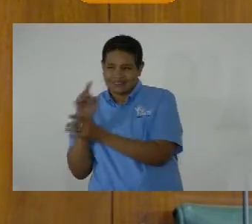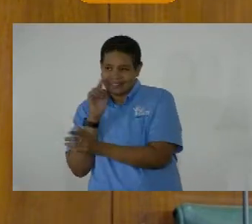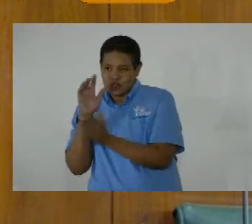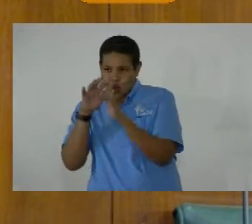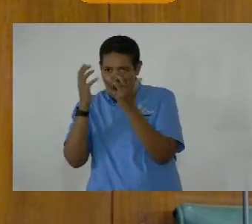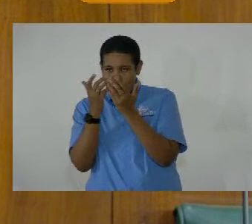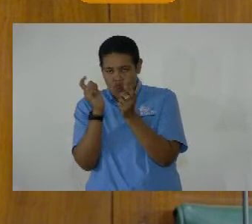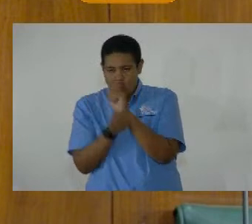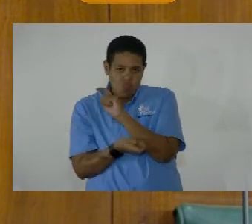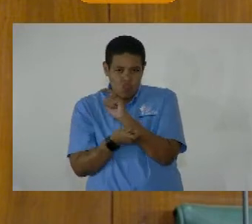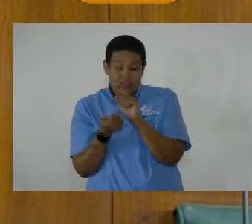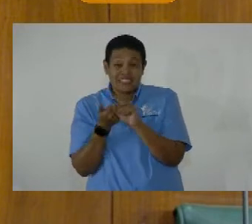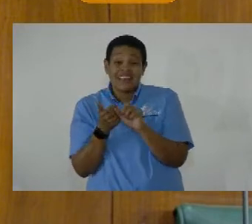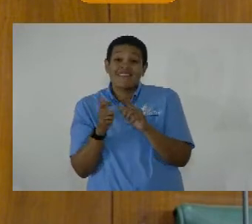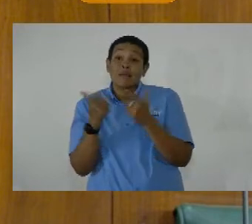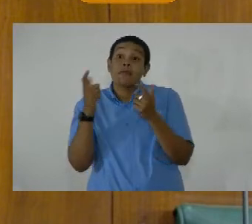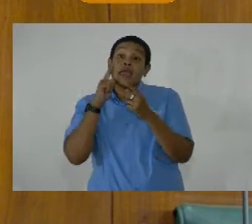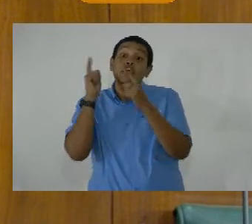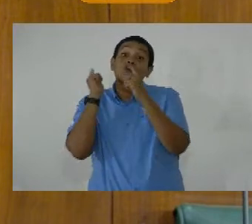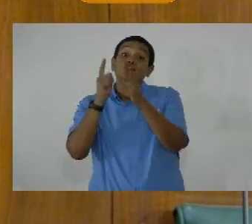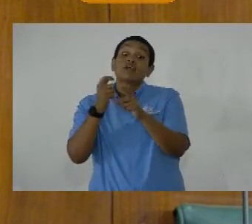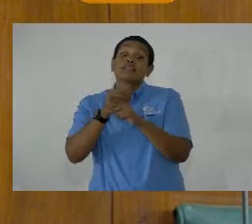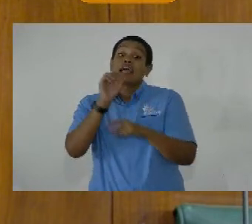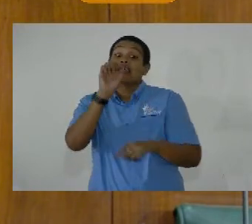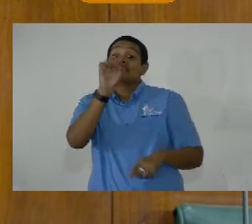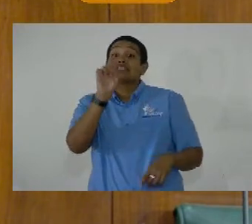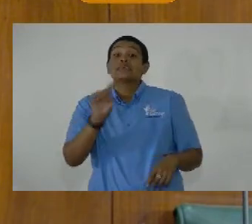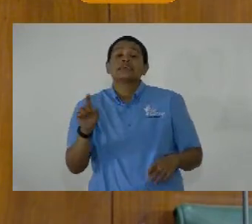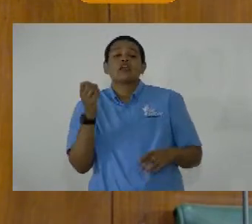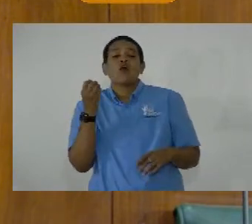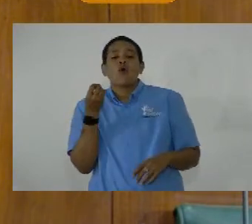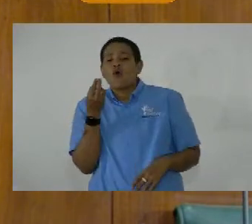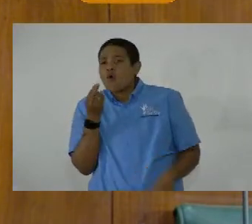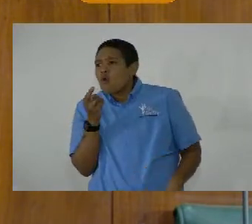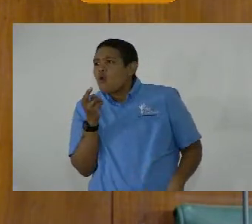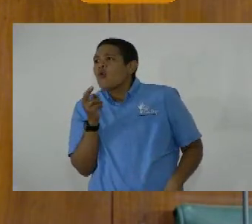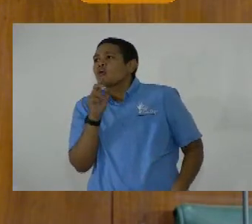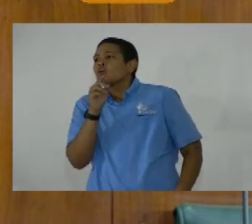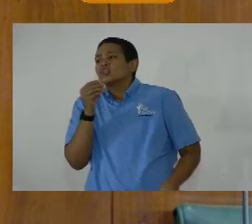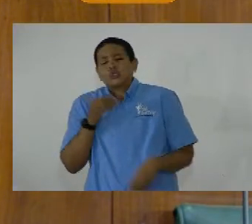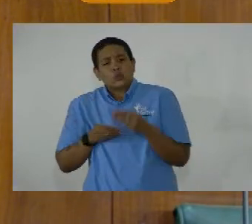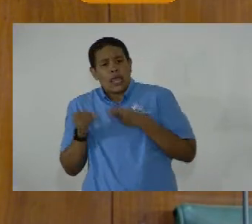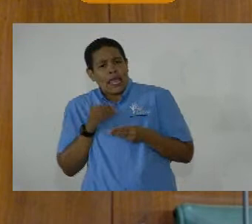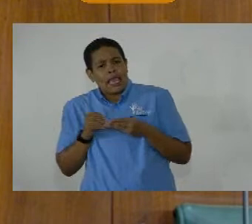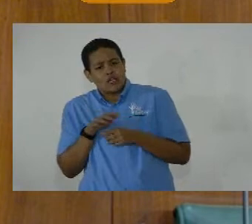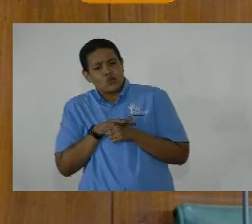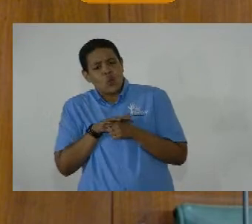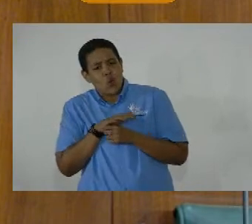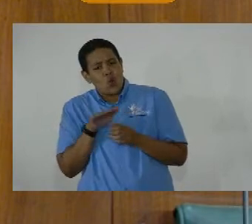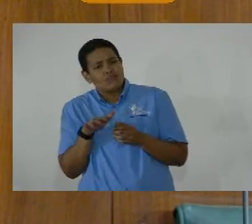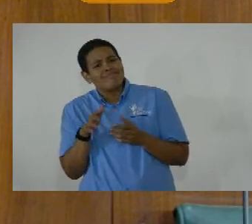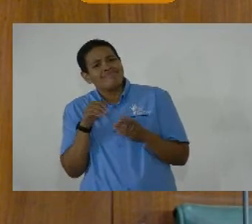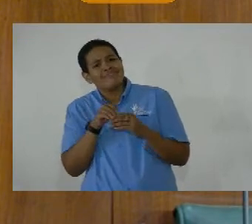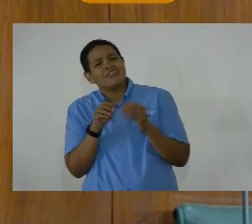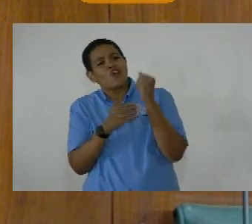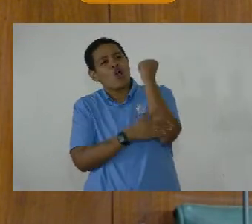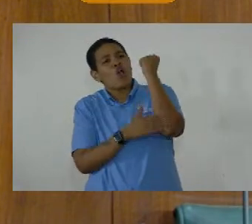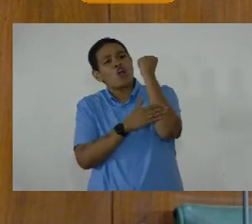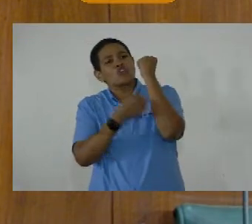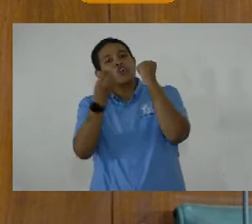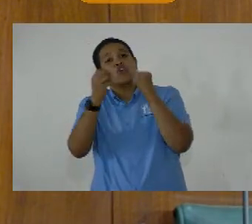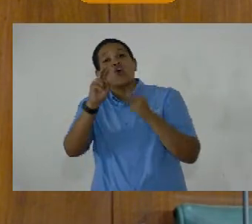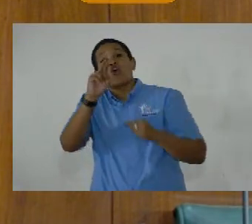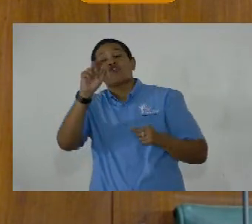The major trend is towards SEZs or trade zones located in countries or